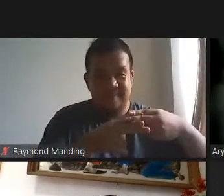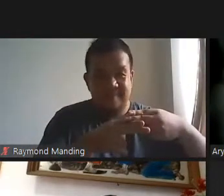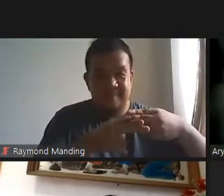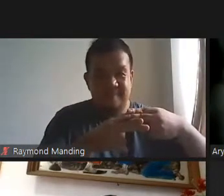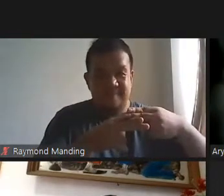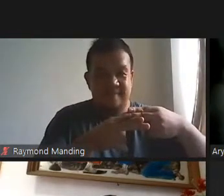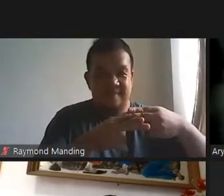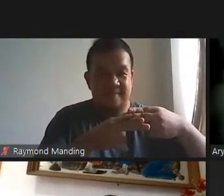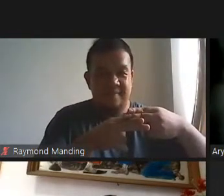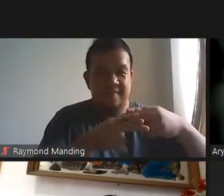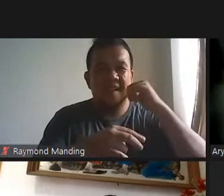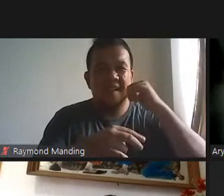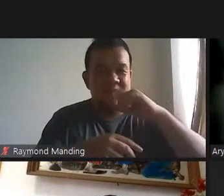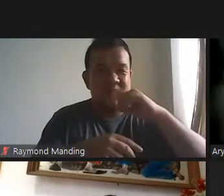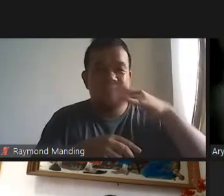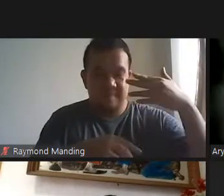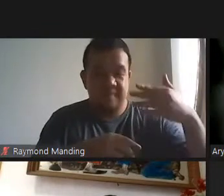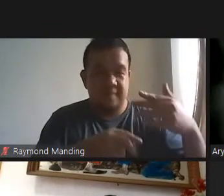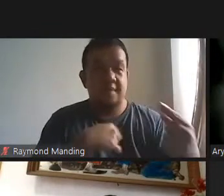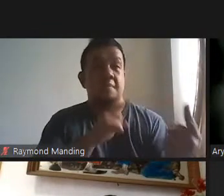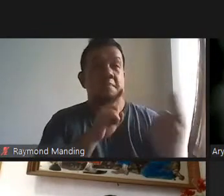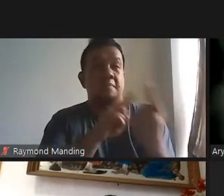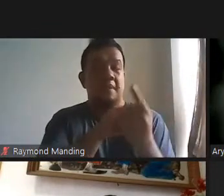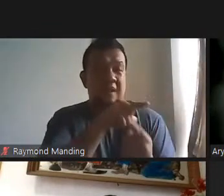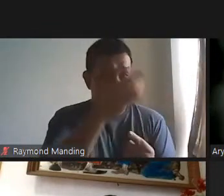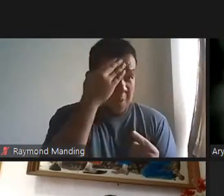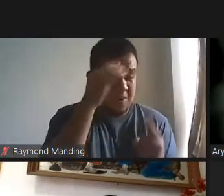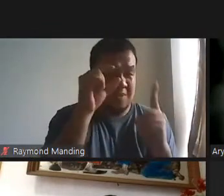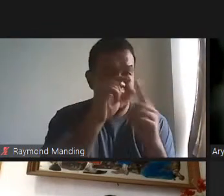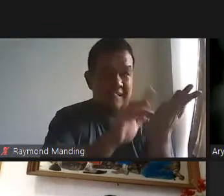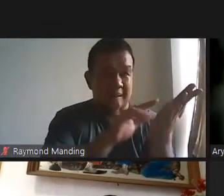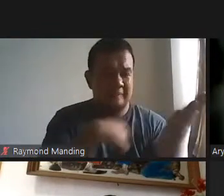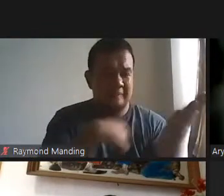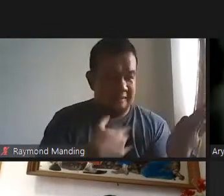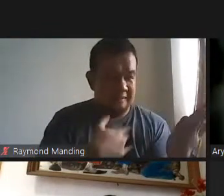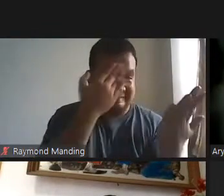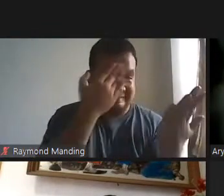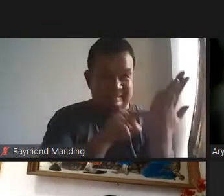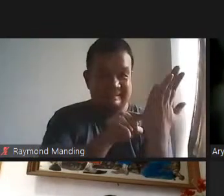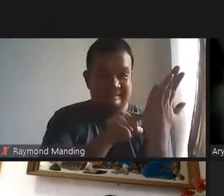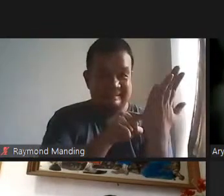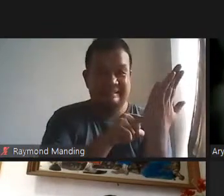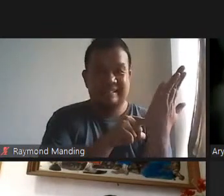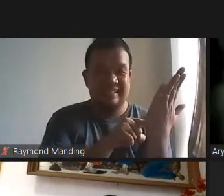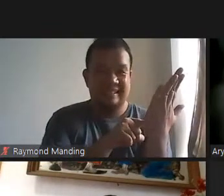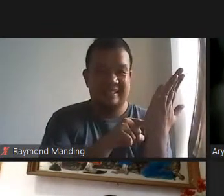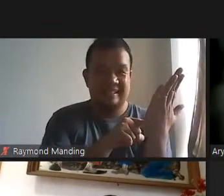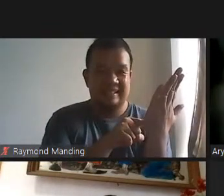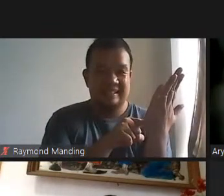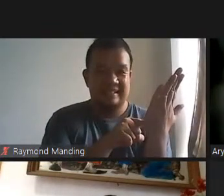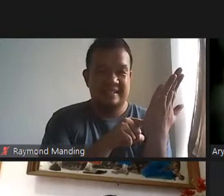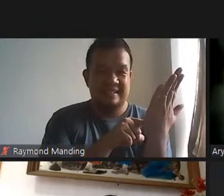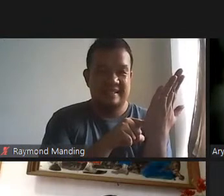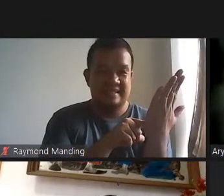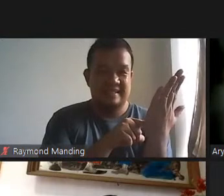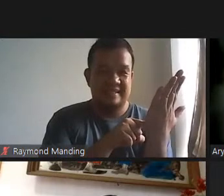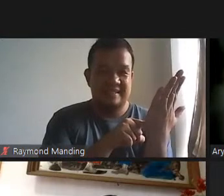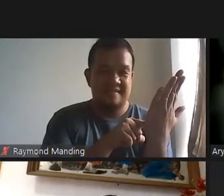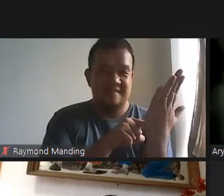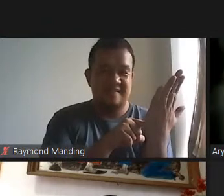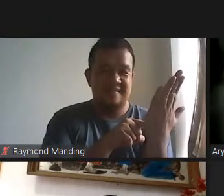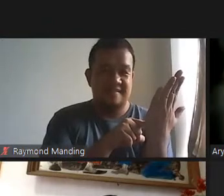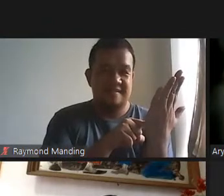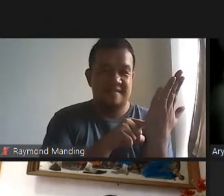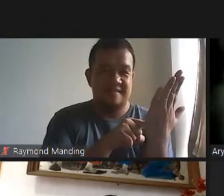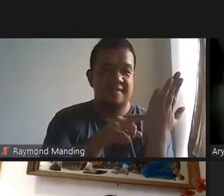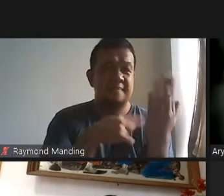Yung older deaf, I don't know the name. Yan, so I also met with them, tapos yung word naman, pinakita niya, sabi niya hindi niya